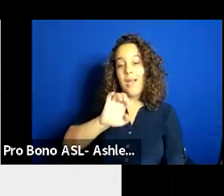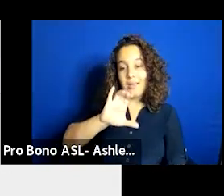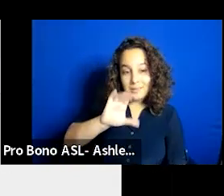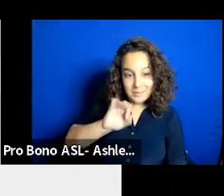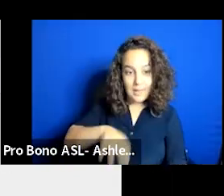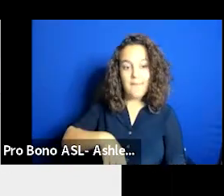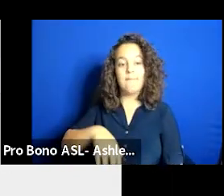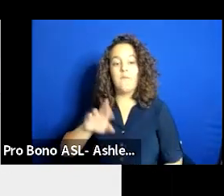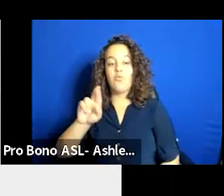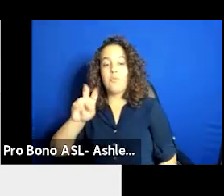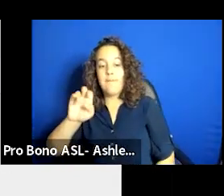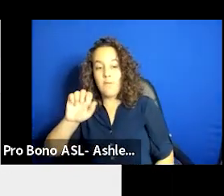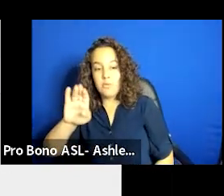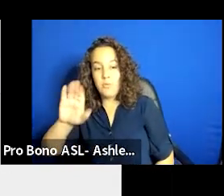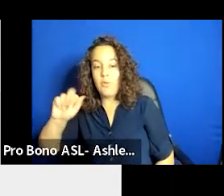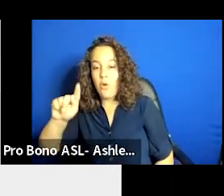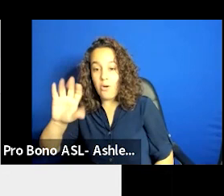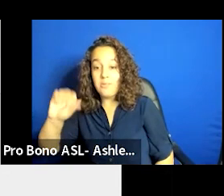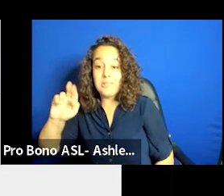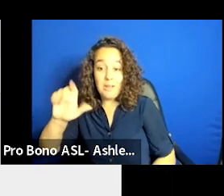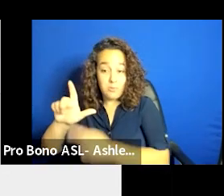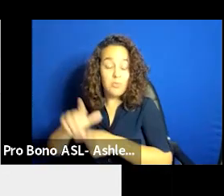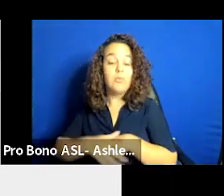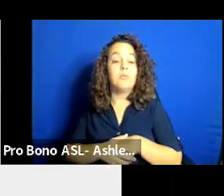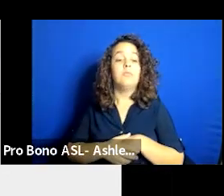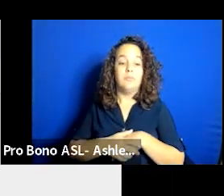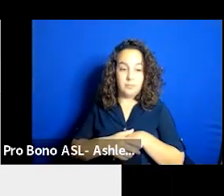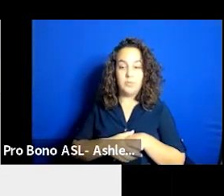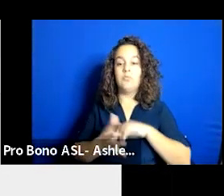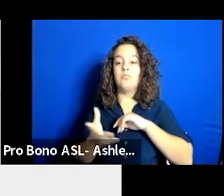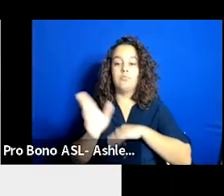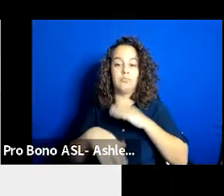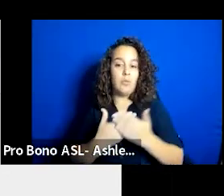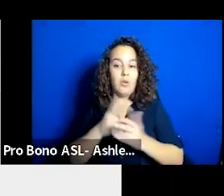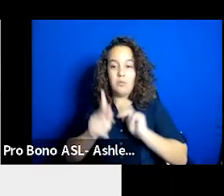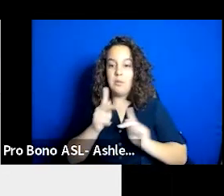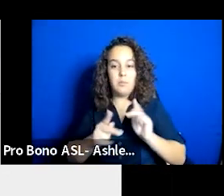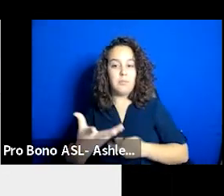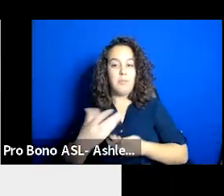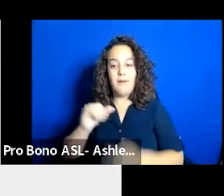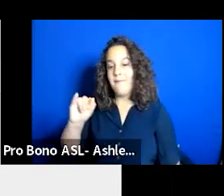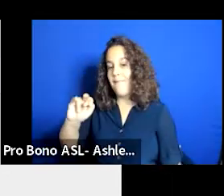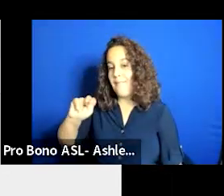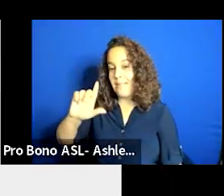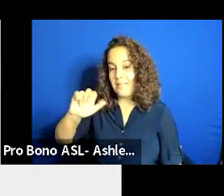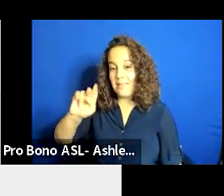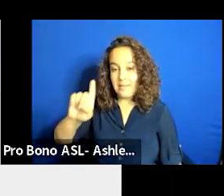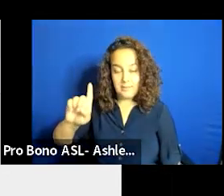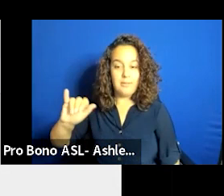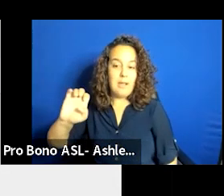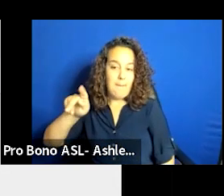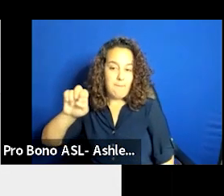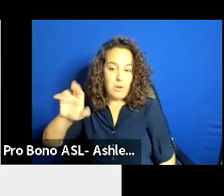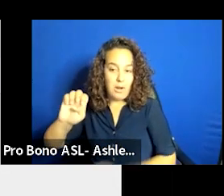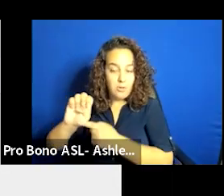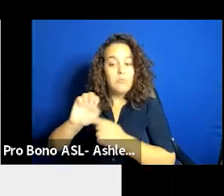to community-based organizations is the Inland Empire Community Foundation. Right now, we'll take a moment